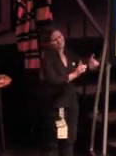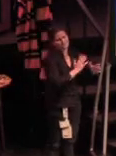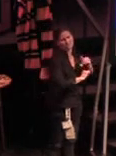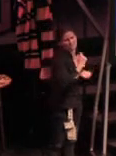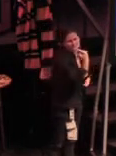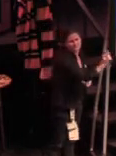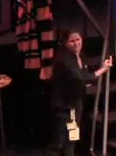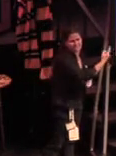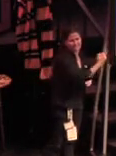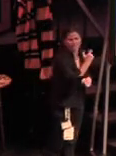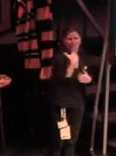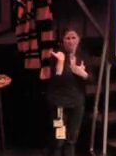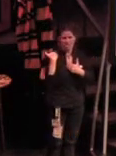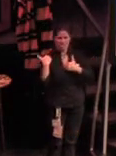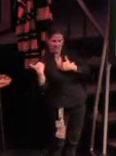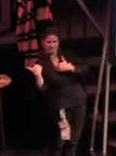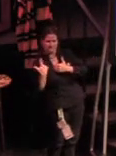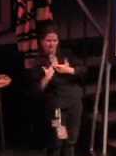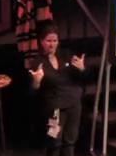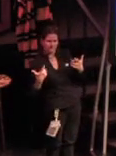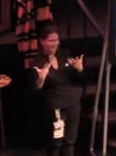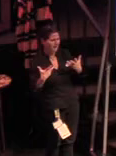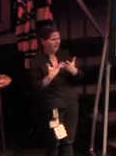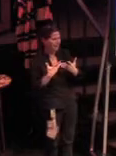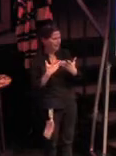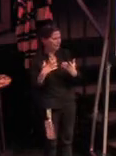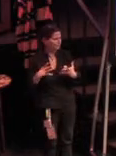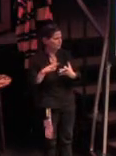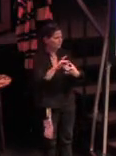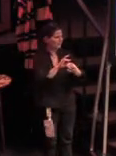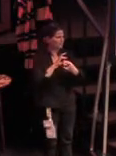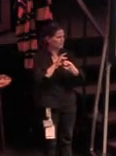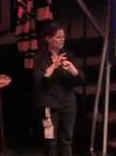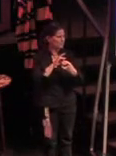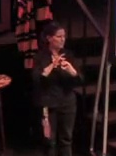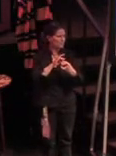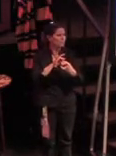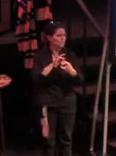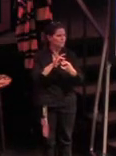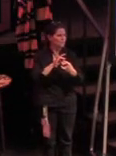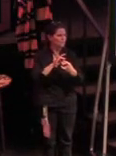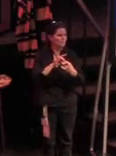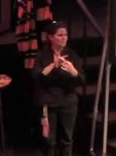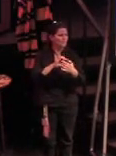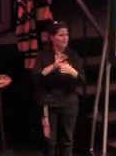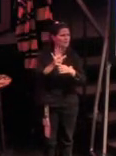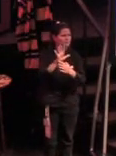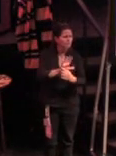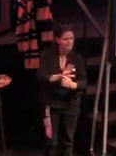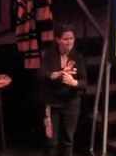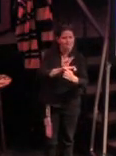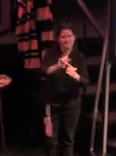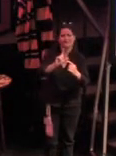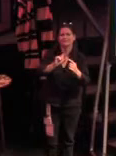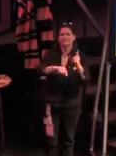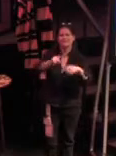actually those connected to such programs and included in this diversity programs and